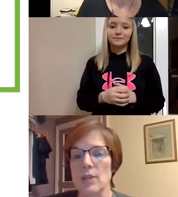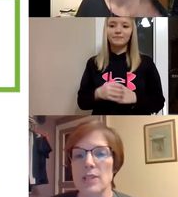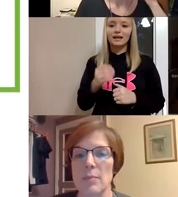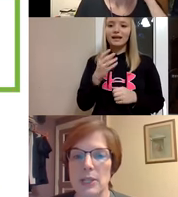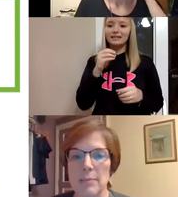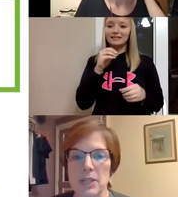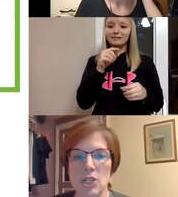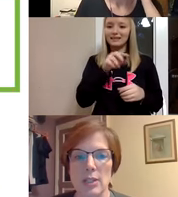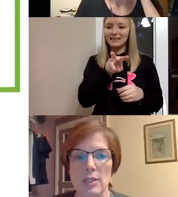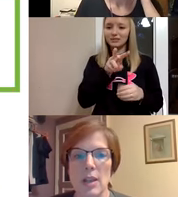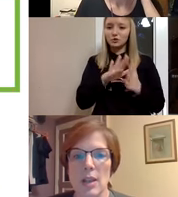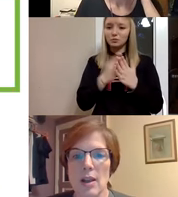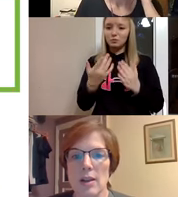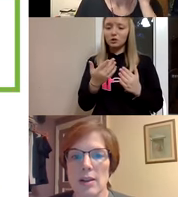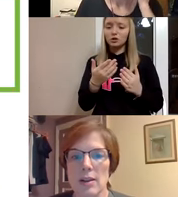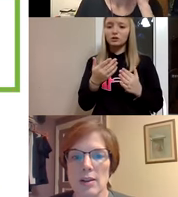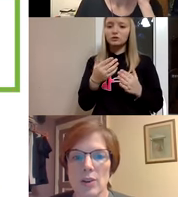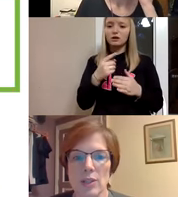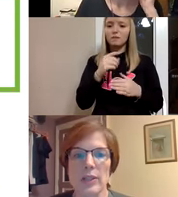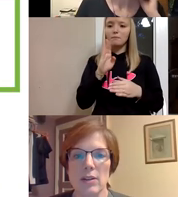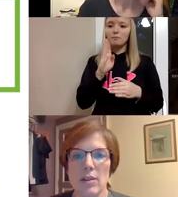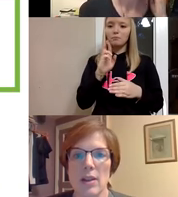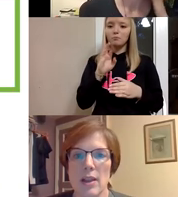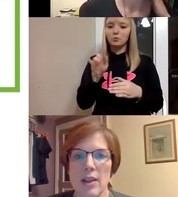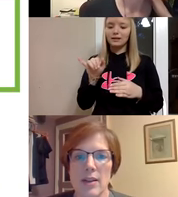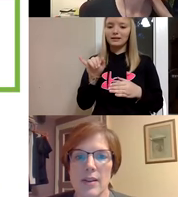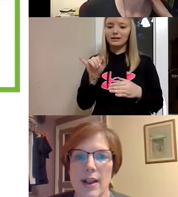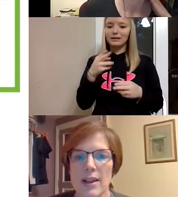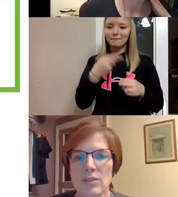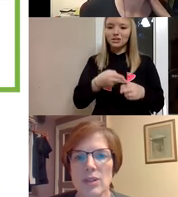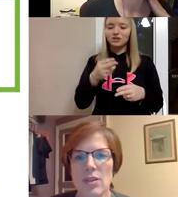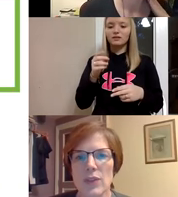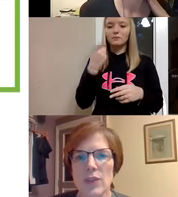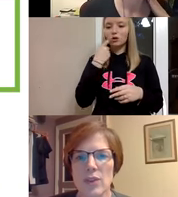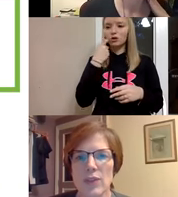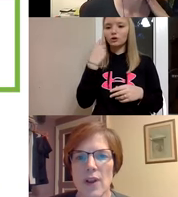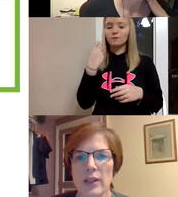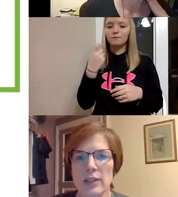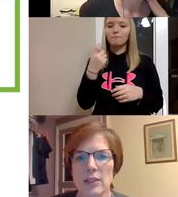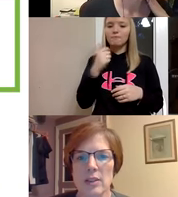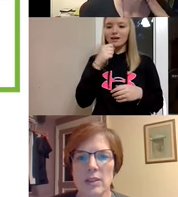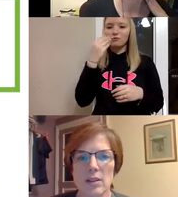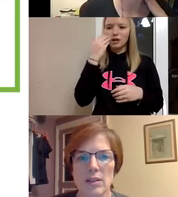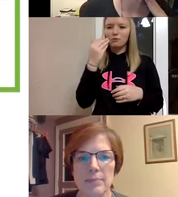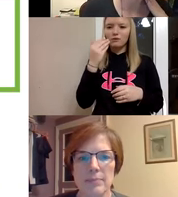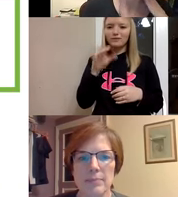are the books that Brittaney mentioned earlier. I don't know if you can find